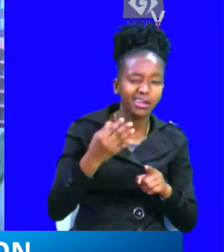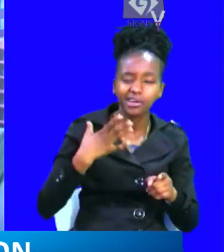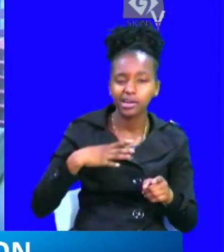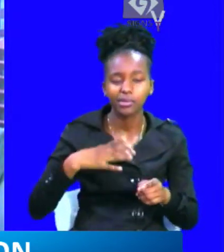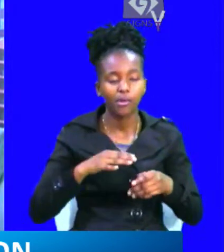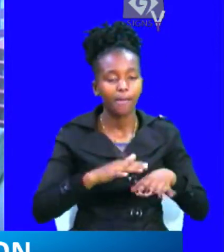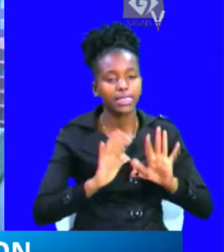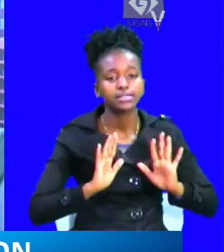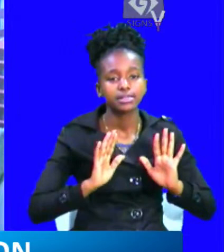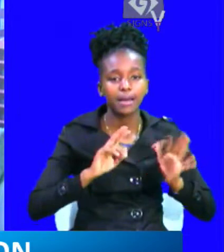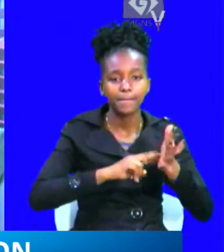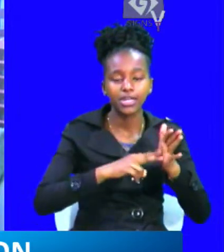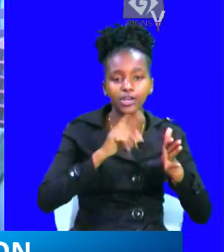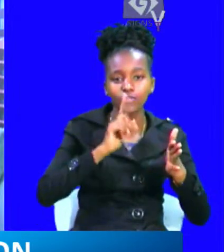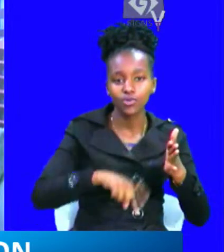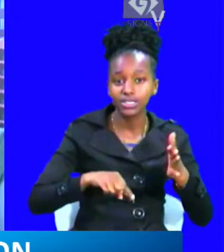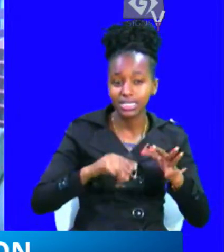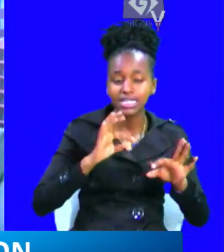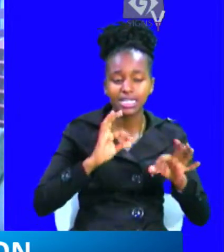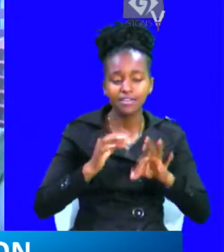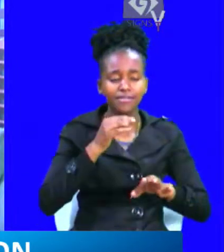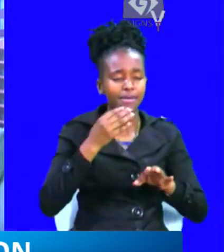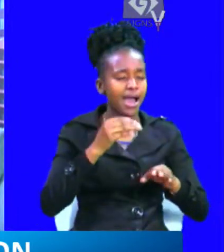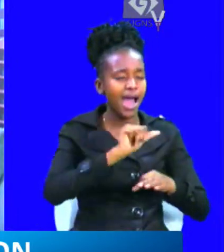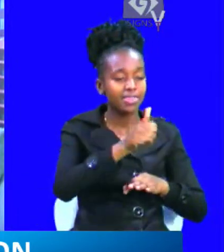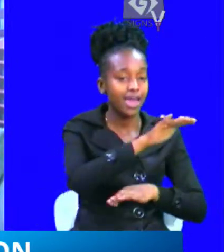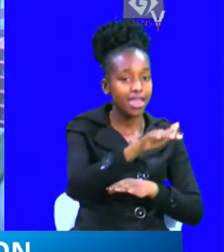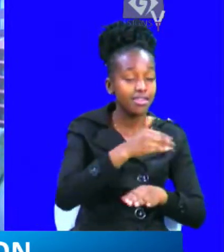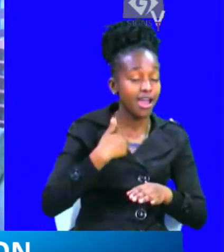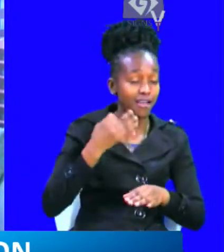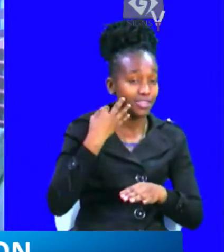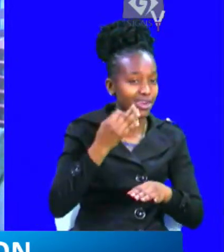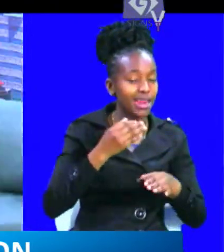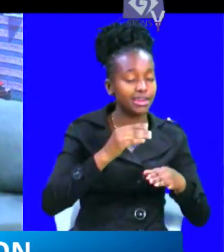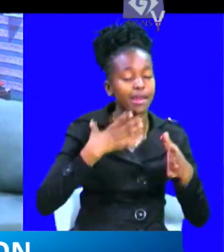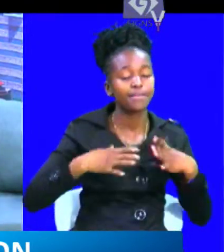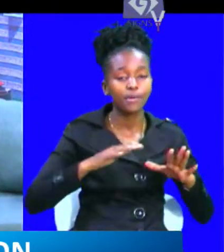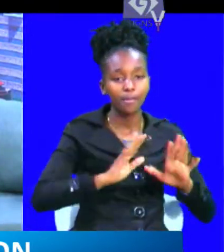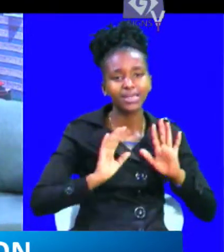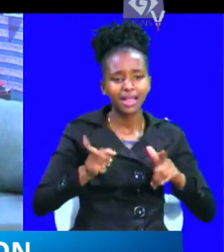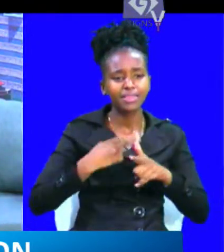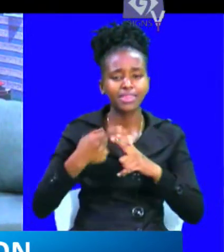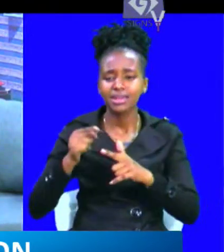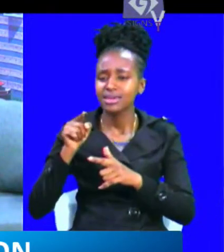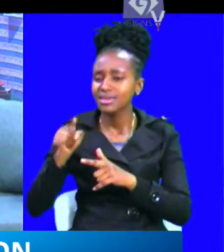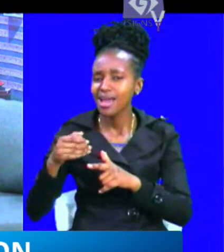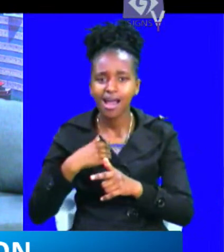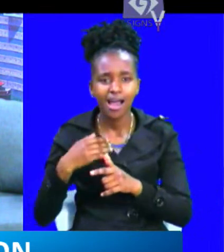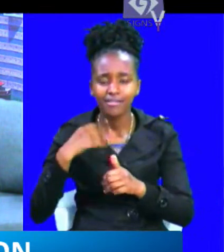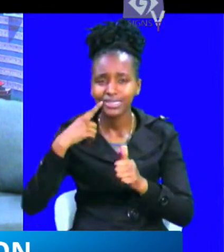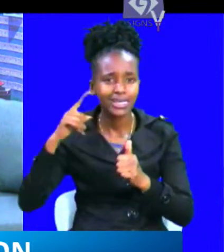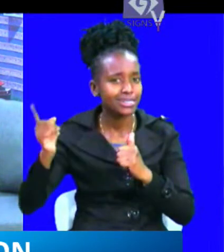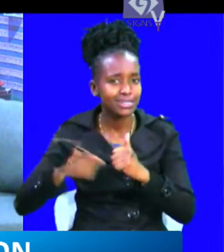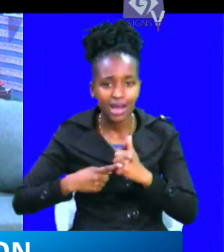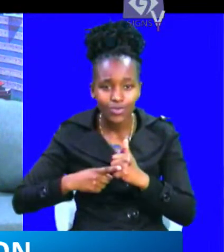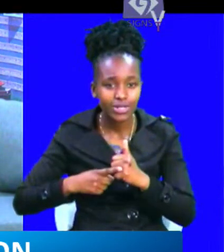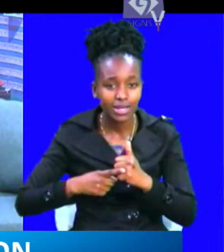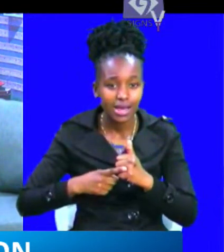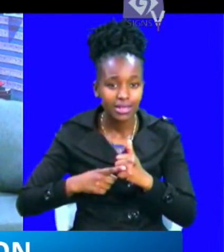patients. So that should tell you something. Yeah. There's a very big gap Yes. when it comes to healthcare in our county.